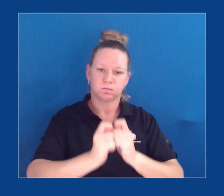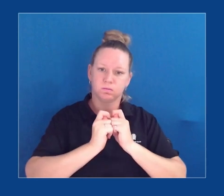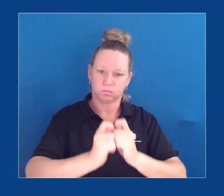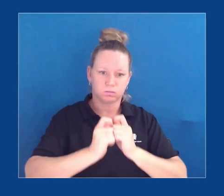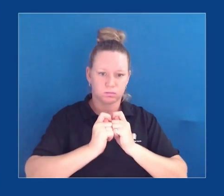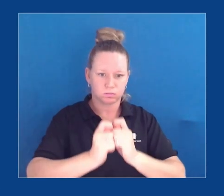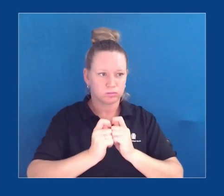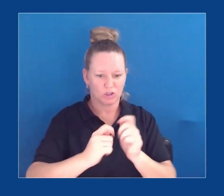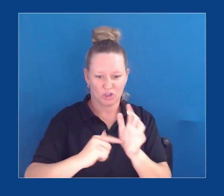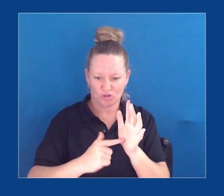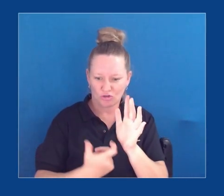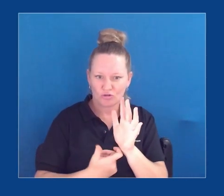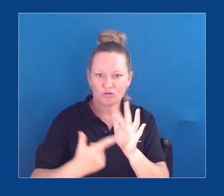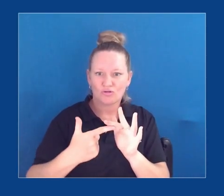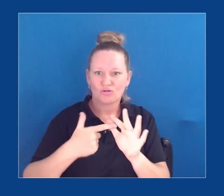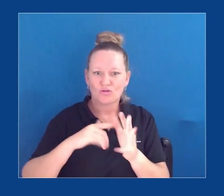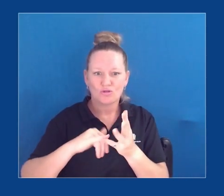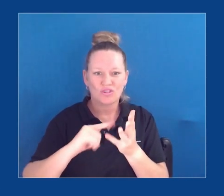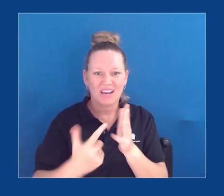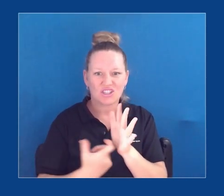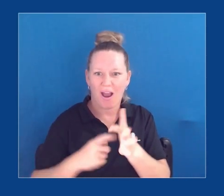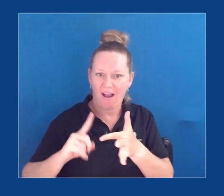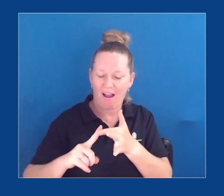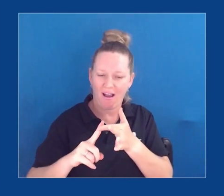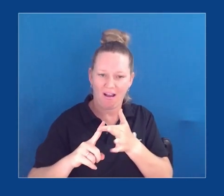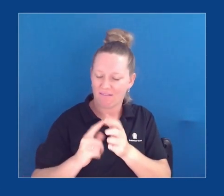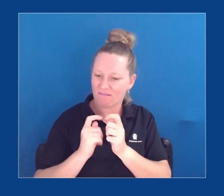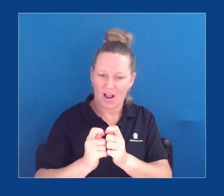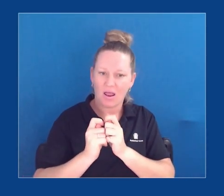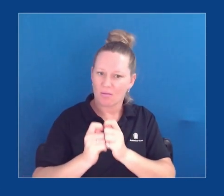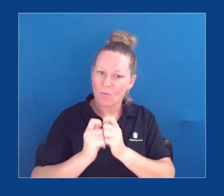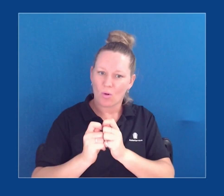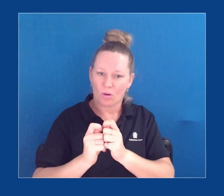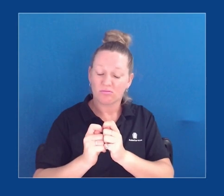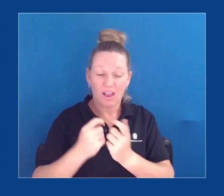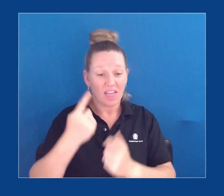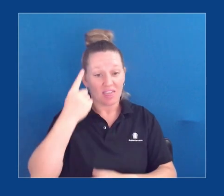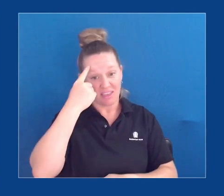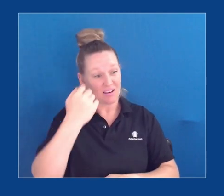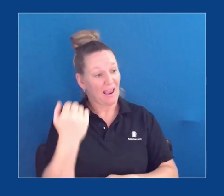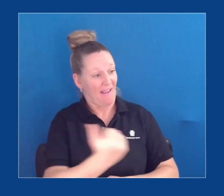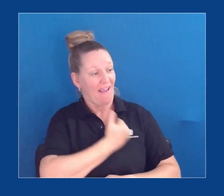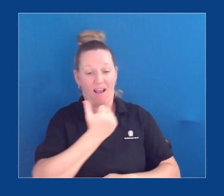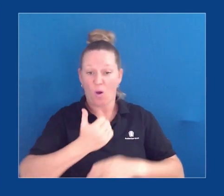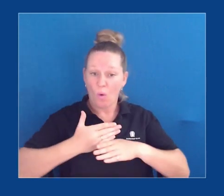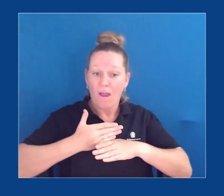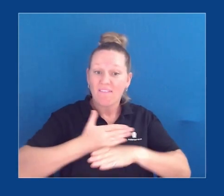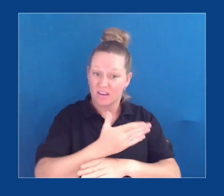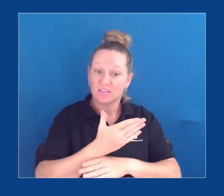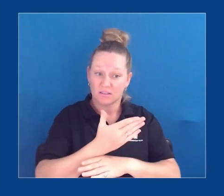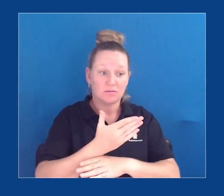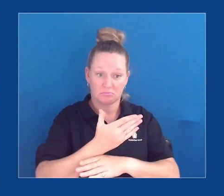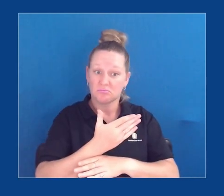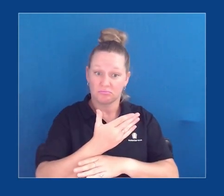I think our efforts have paid off. We've managed to get recognition of